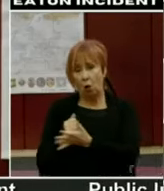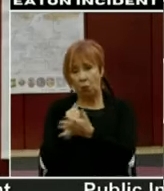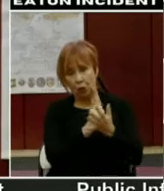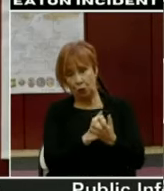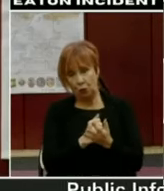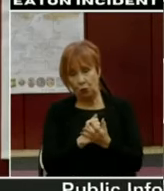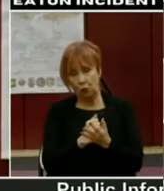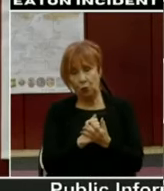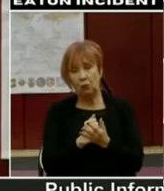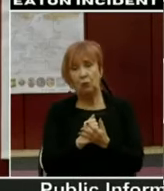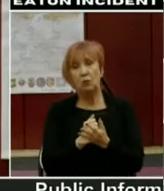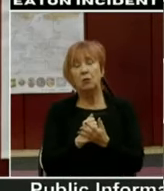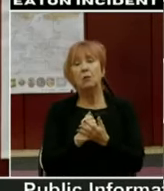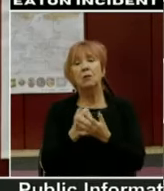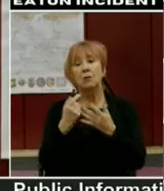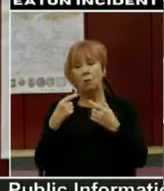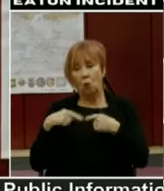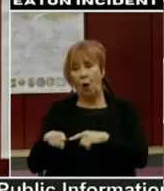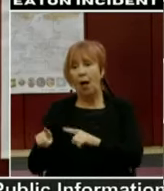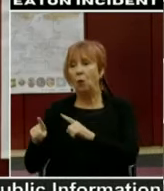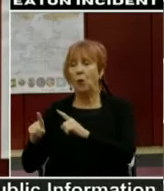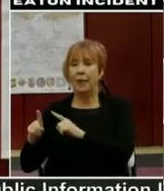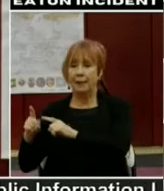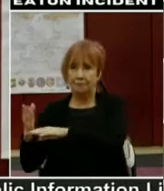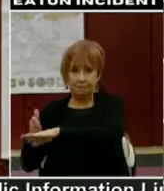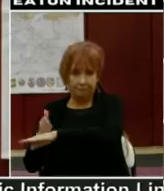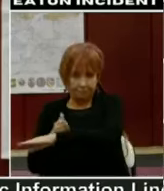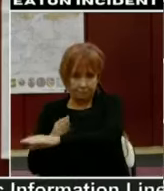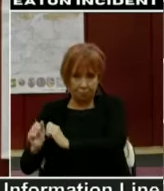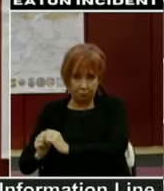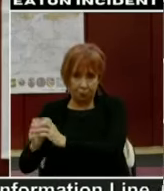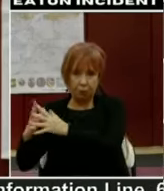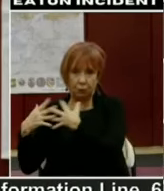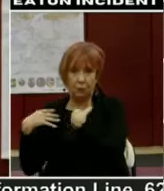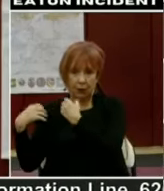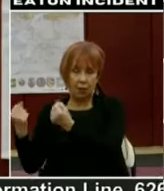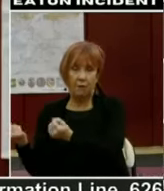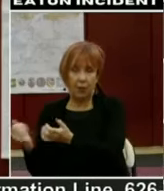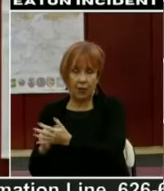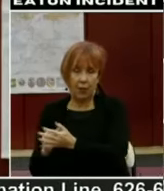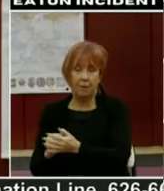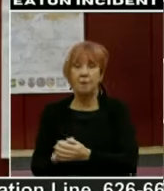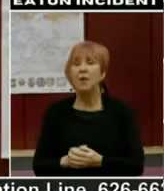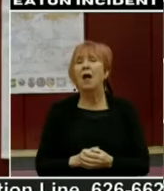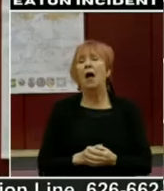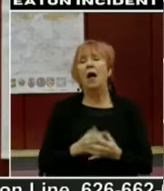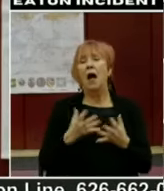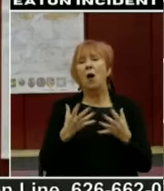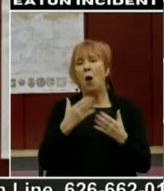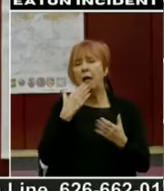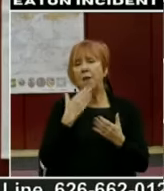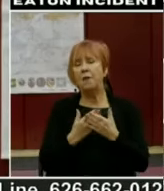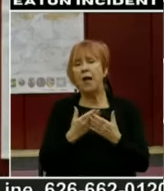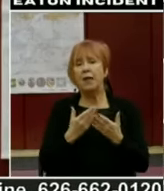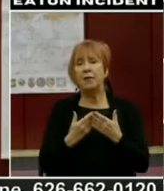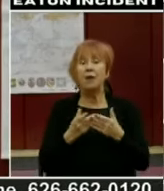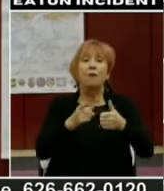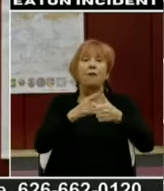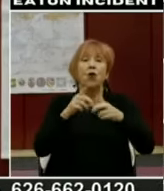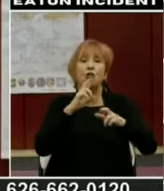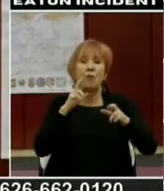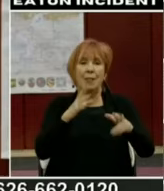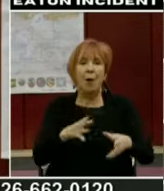into a recovery phase. I do want to thank our first responders. Their efforts have been heroic,